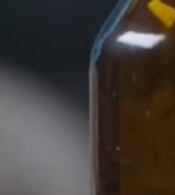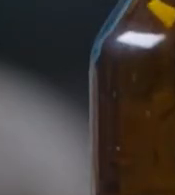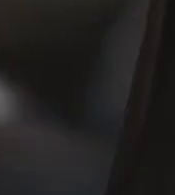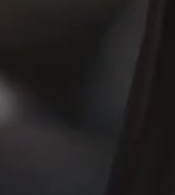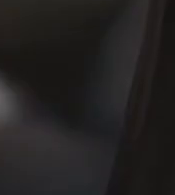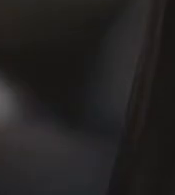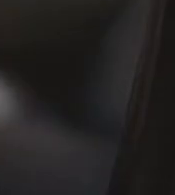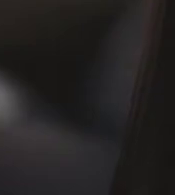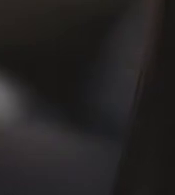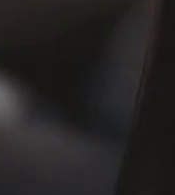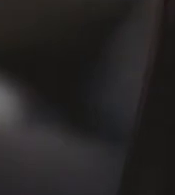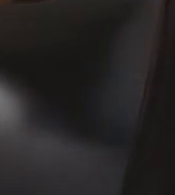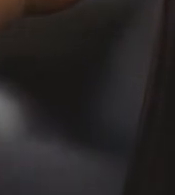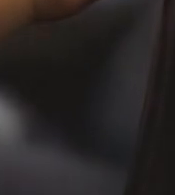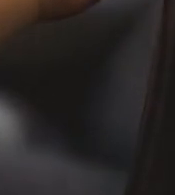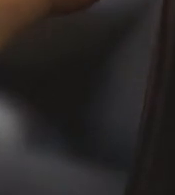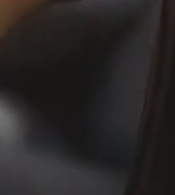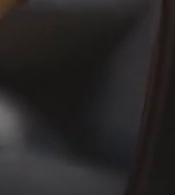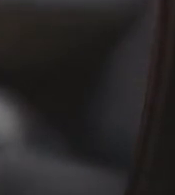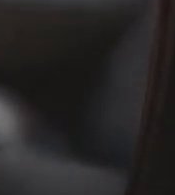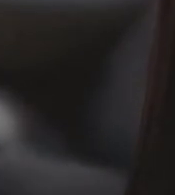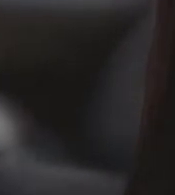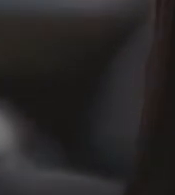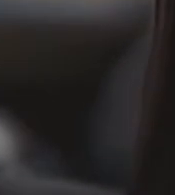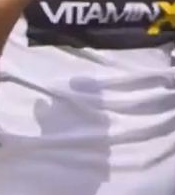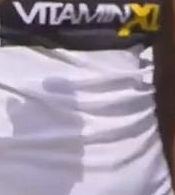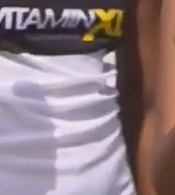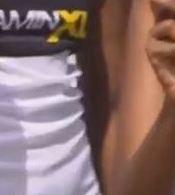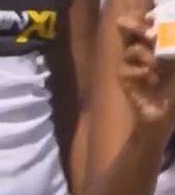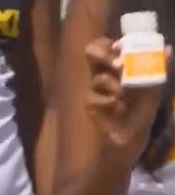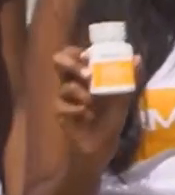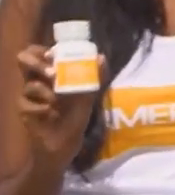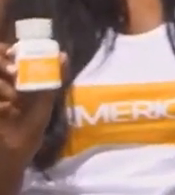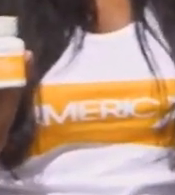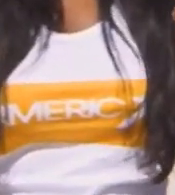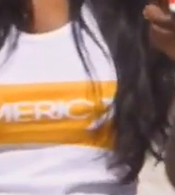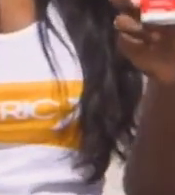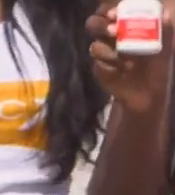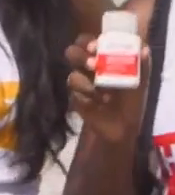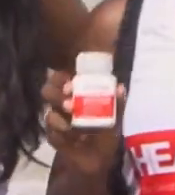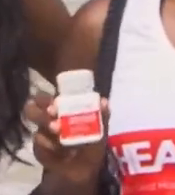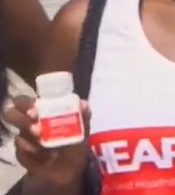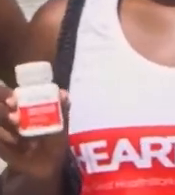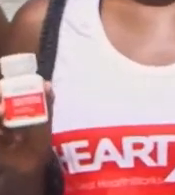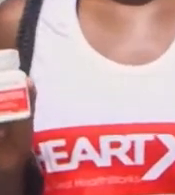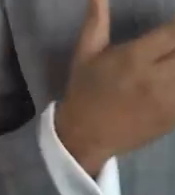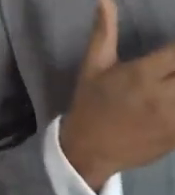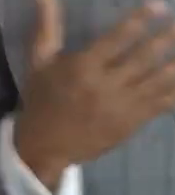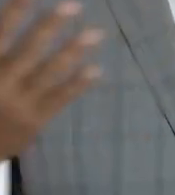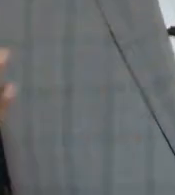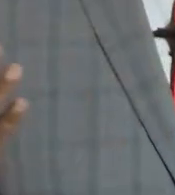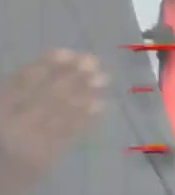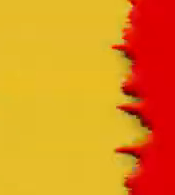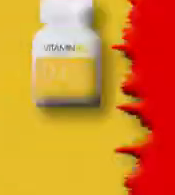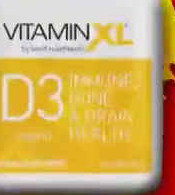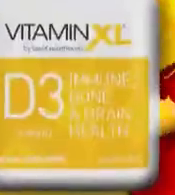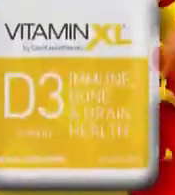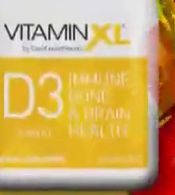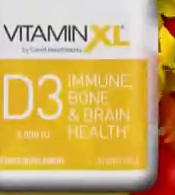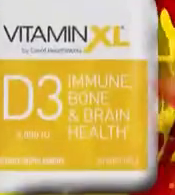in between my joints that are loosening it up. Omega XL has really kept us feeling great. The only thing you have to lose is the pain.